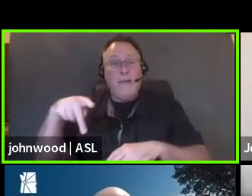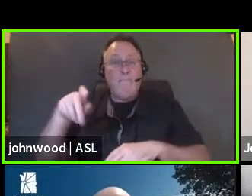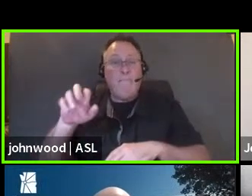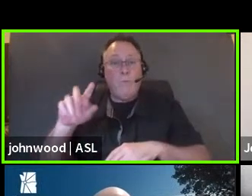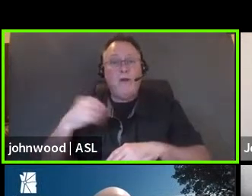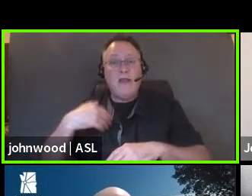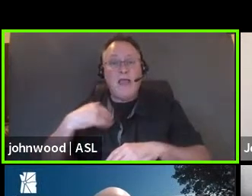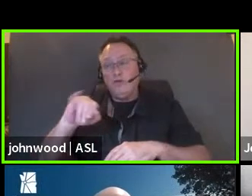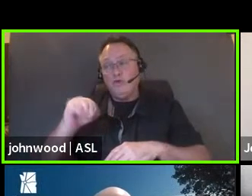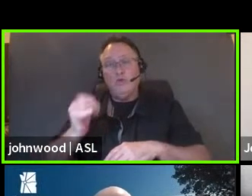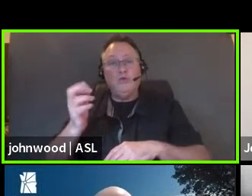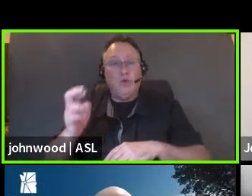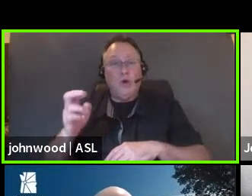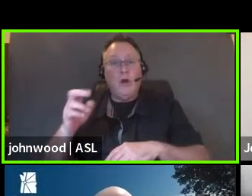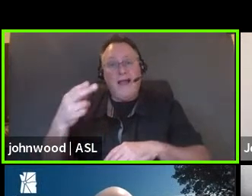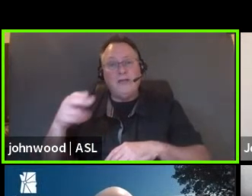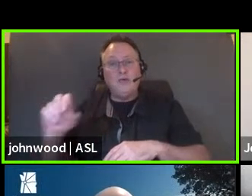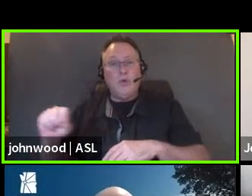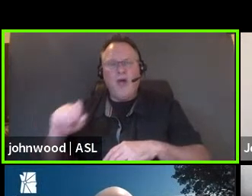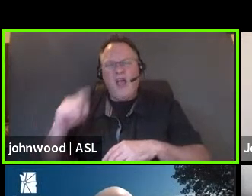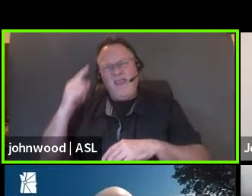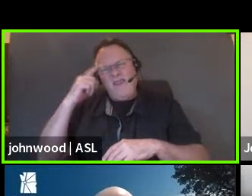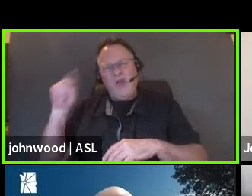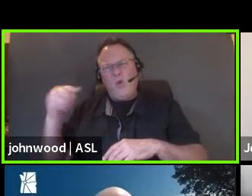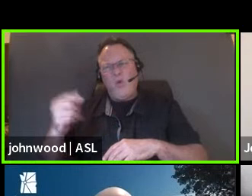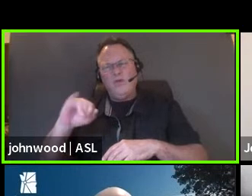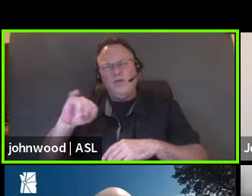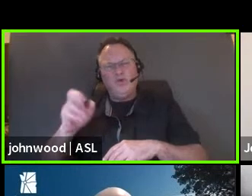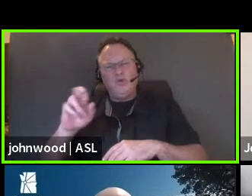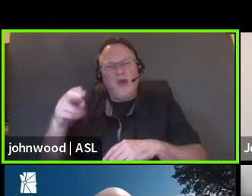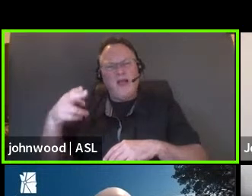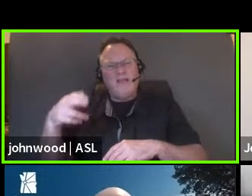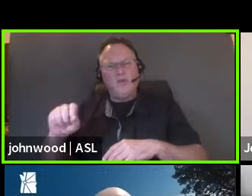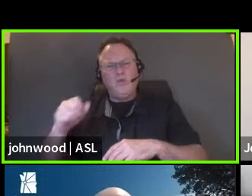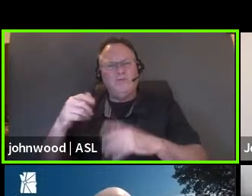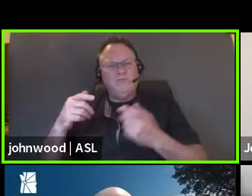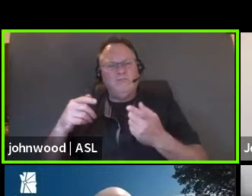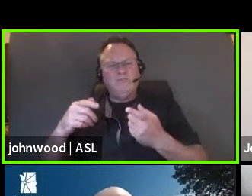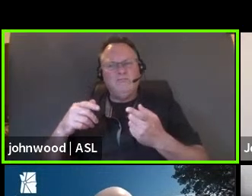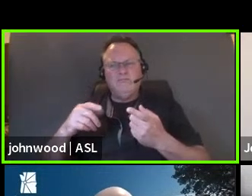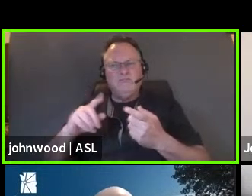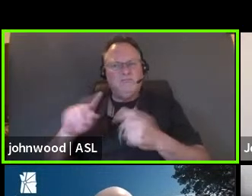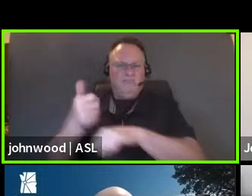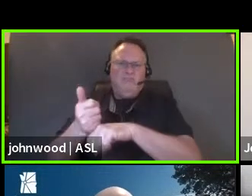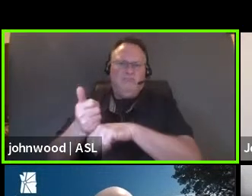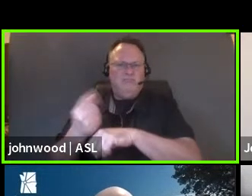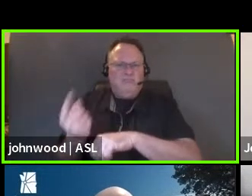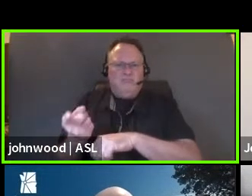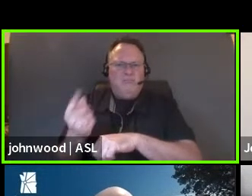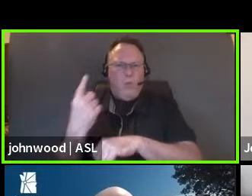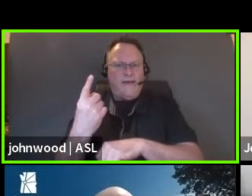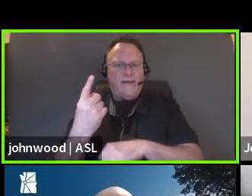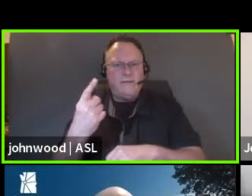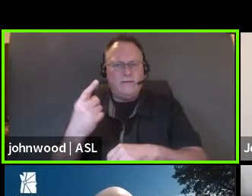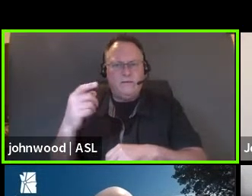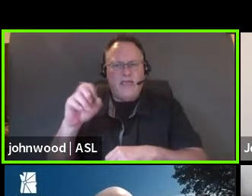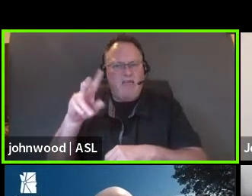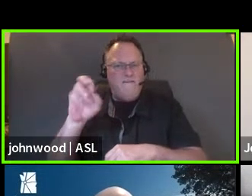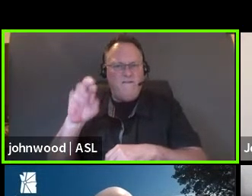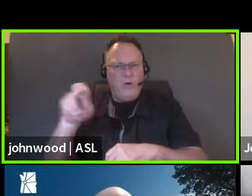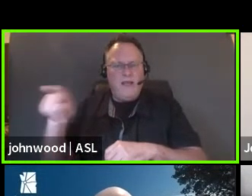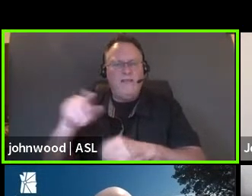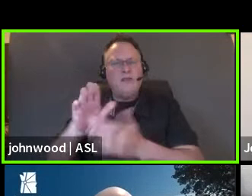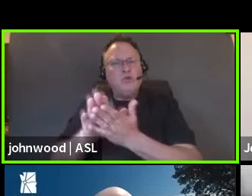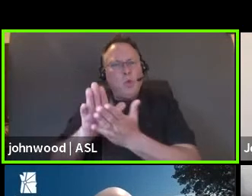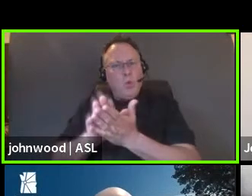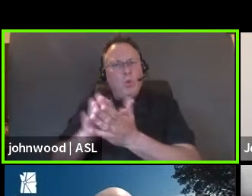school, and I think it's the only junior high school that has ever existed in the Portland School